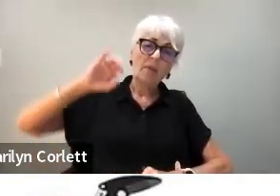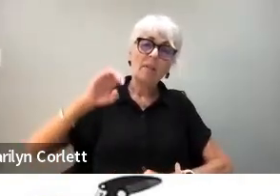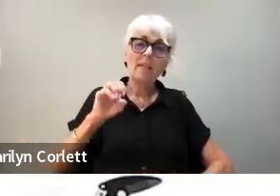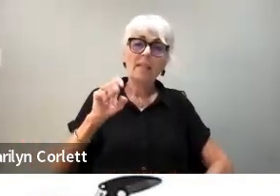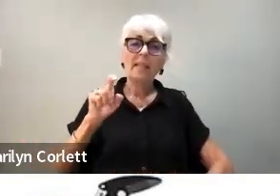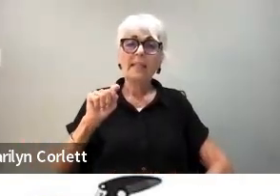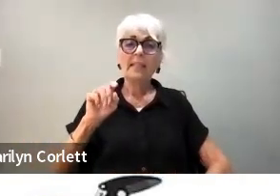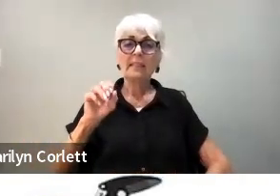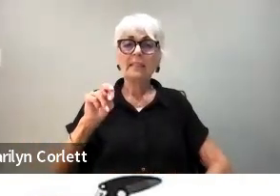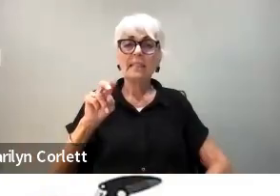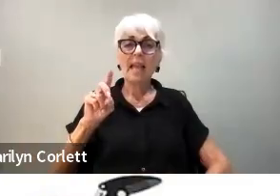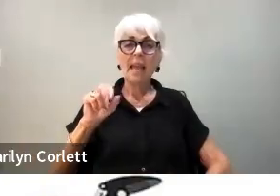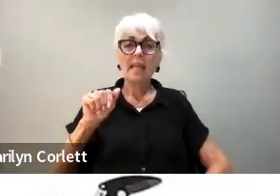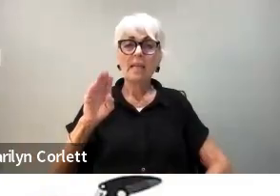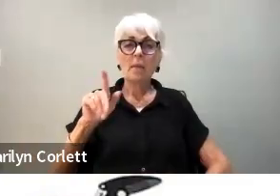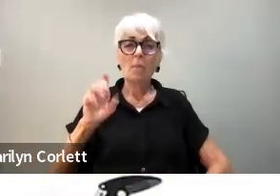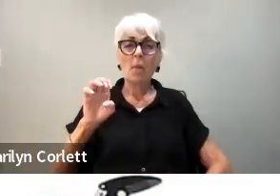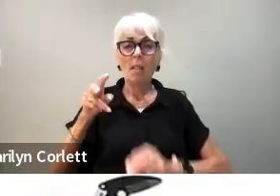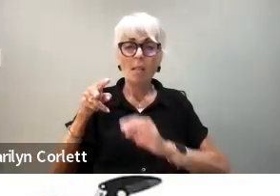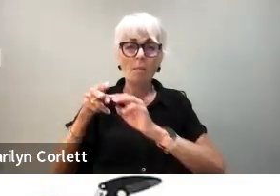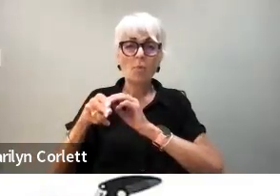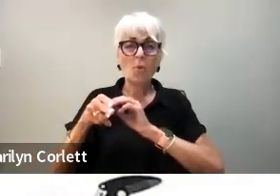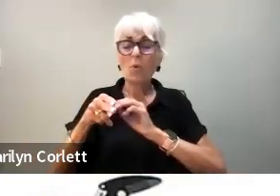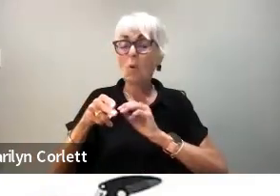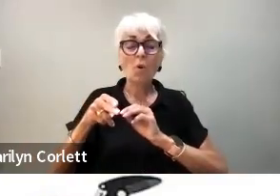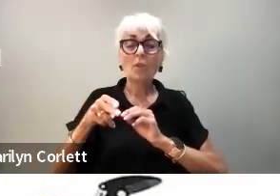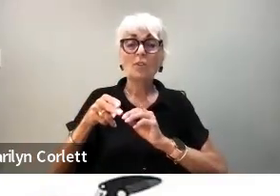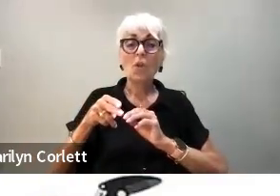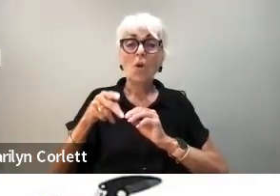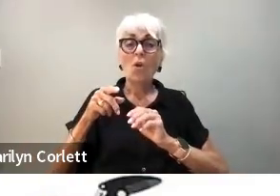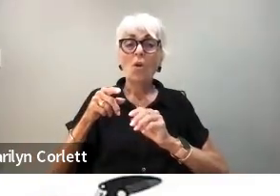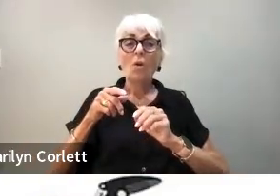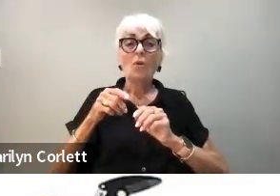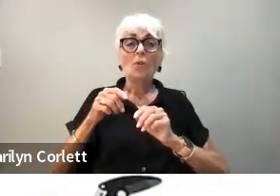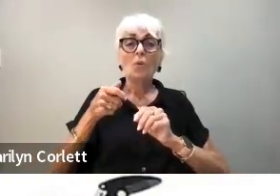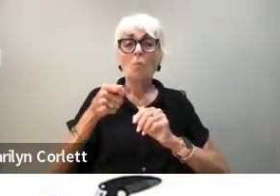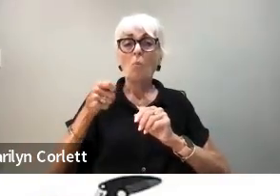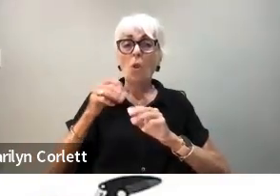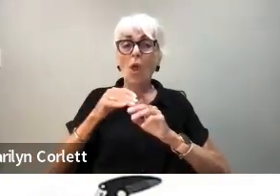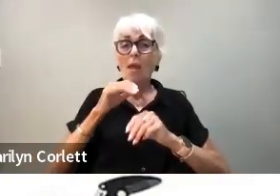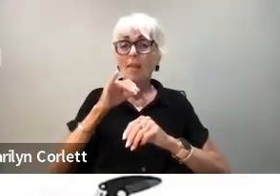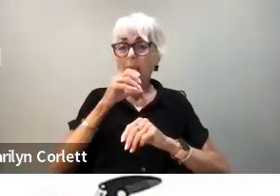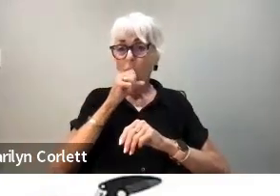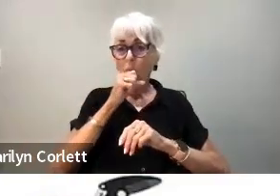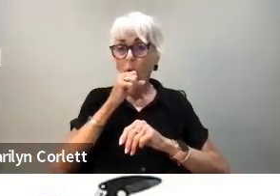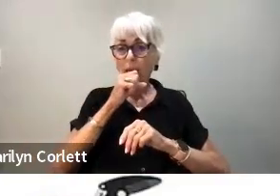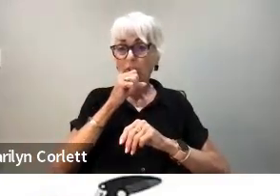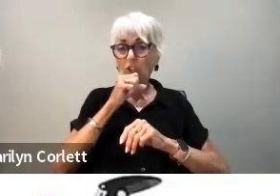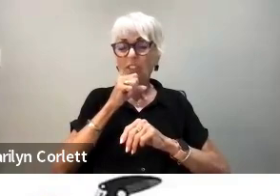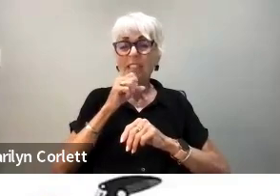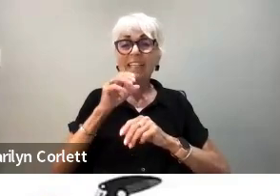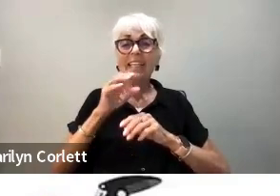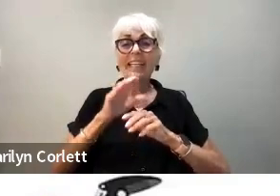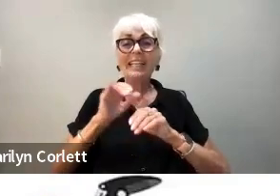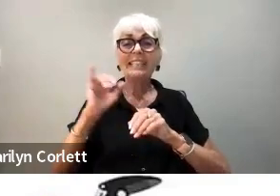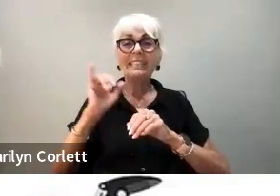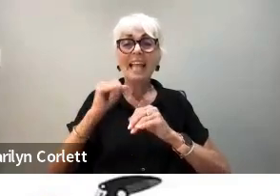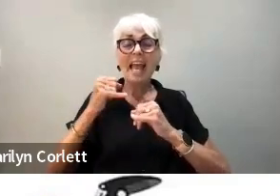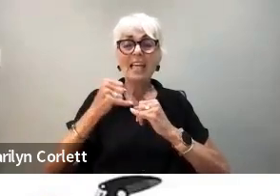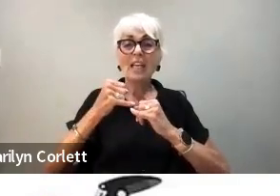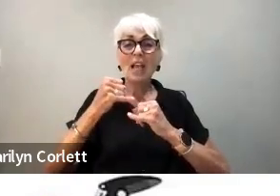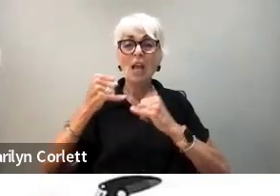clamp down the pruners, you just pull this little orange piece on here. And what that does is it's like a drawstring and it will